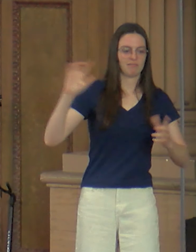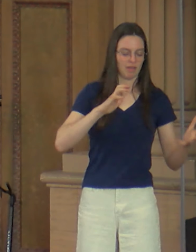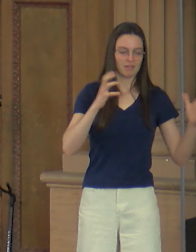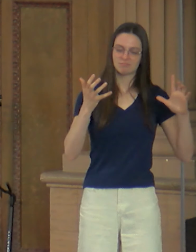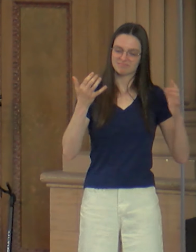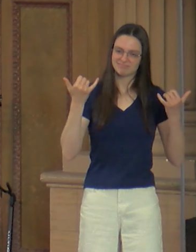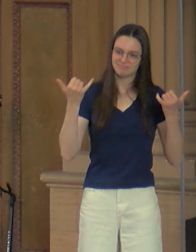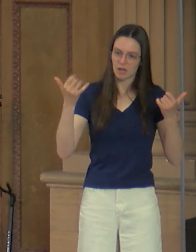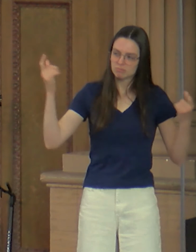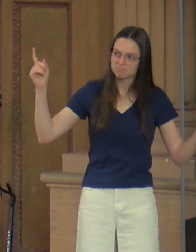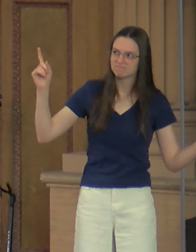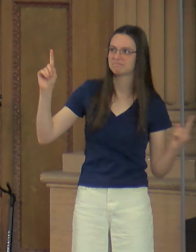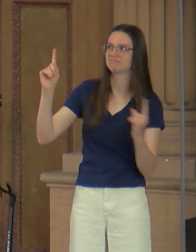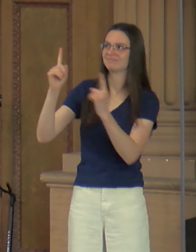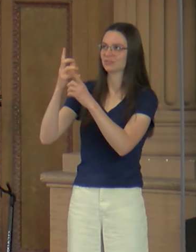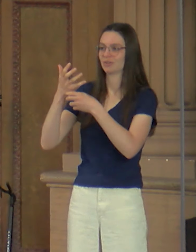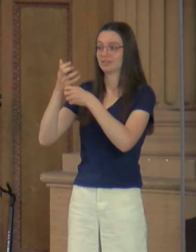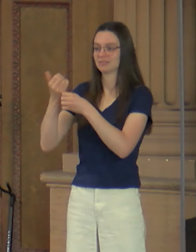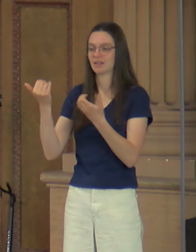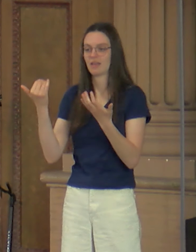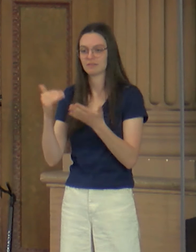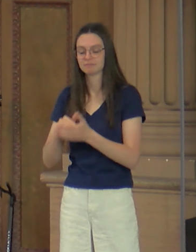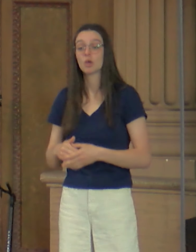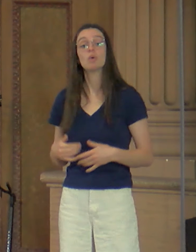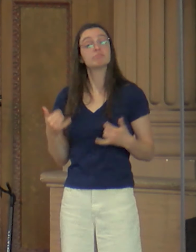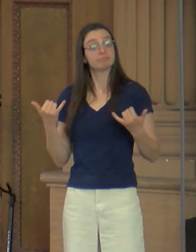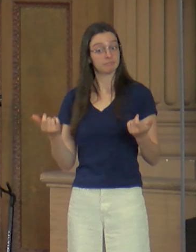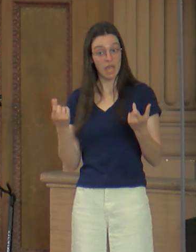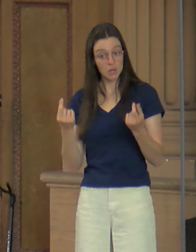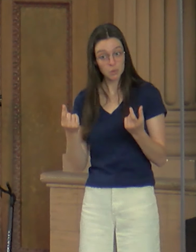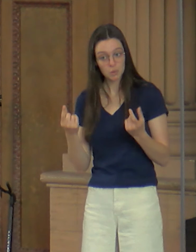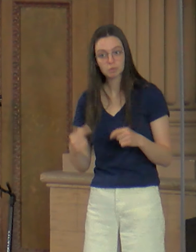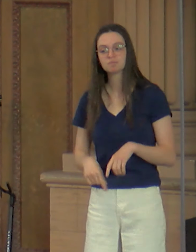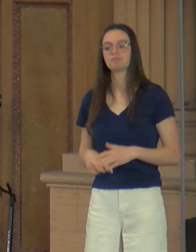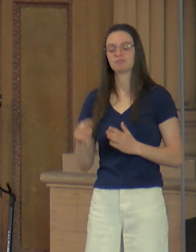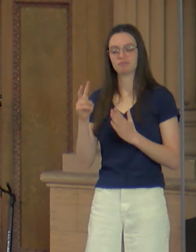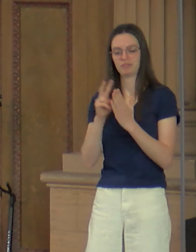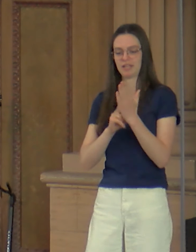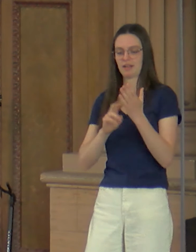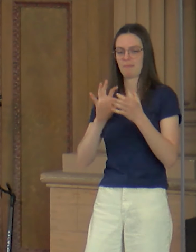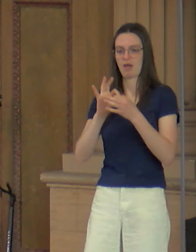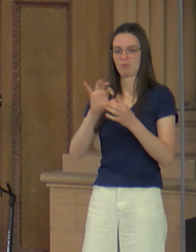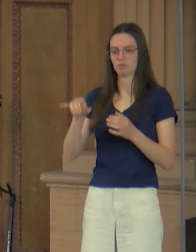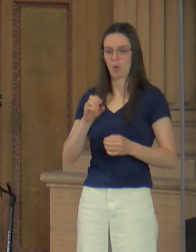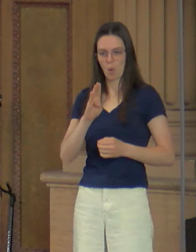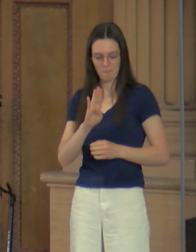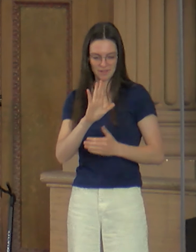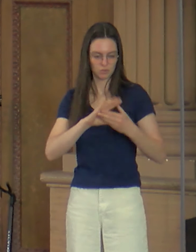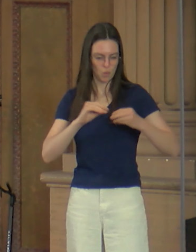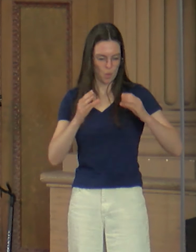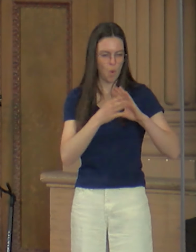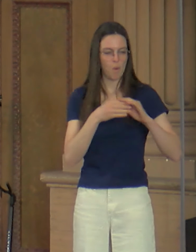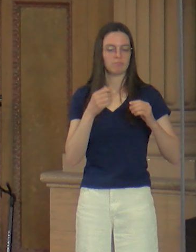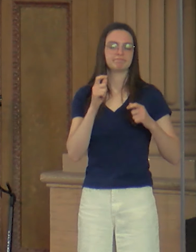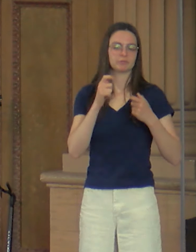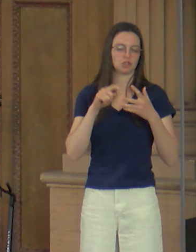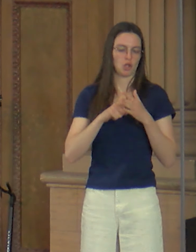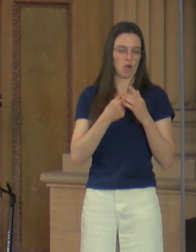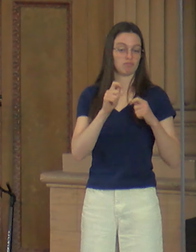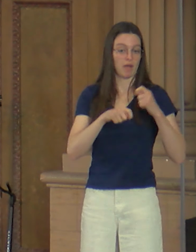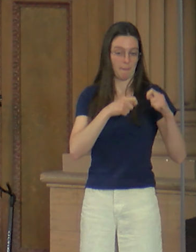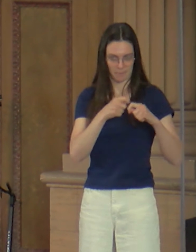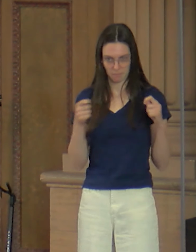lives. And so today we'll tie up some loose ends in the storyline of Job, and then we'll begin to unpack some of the answers that